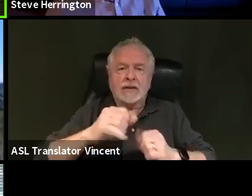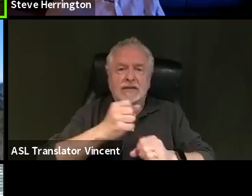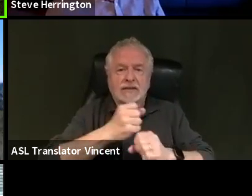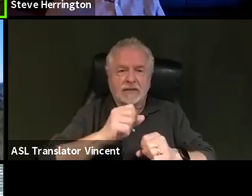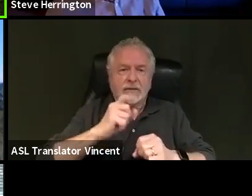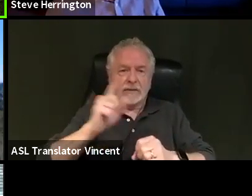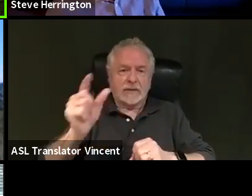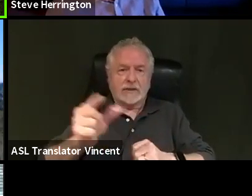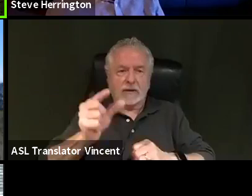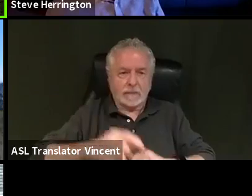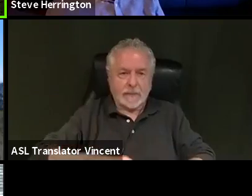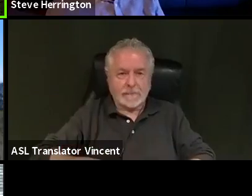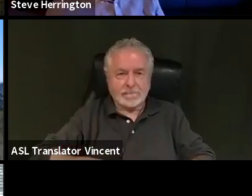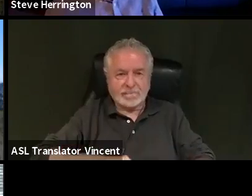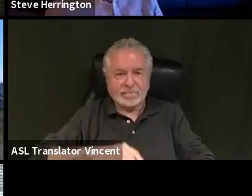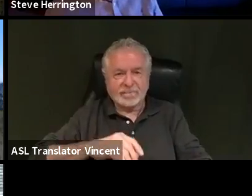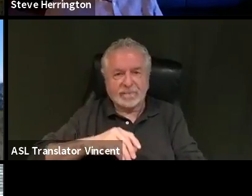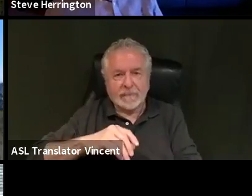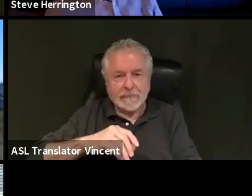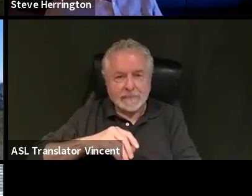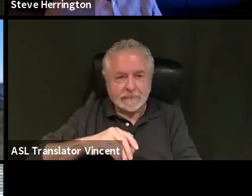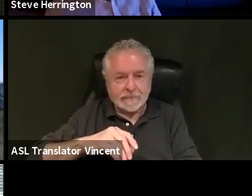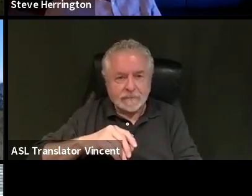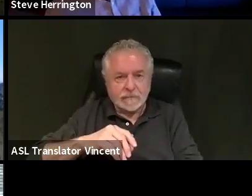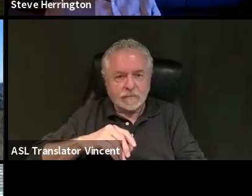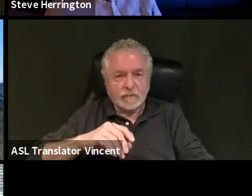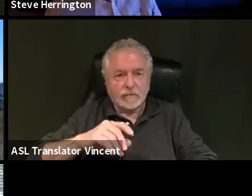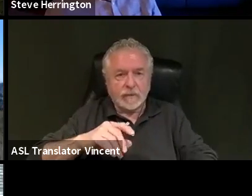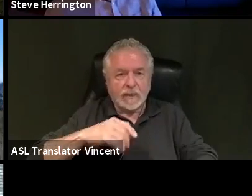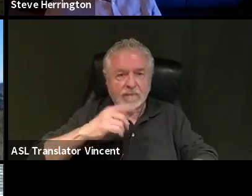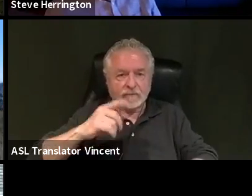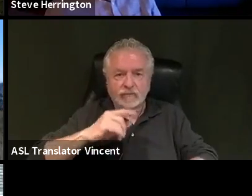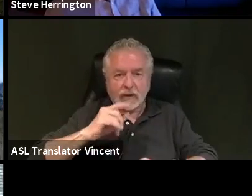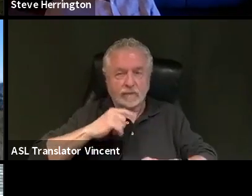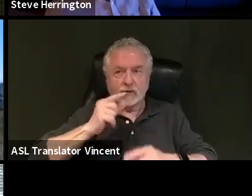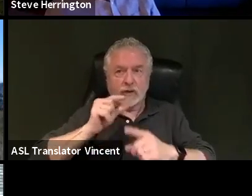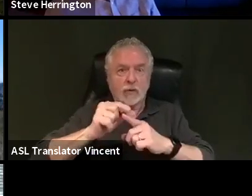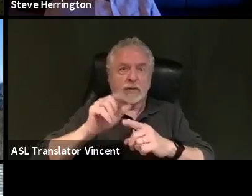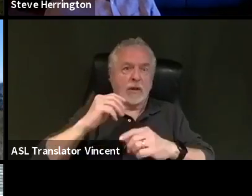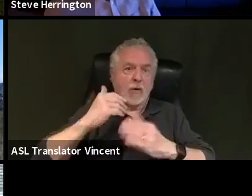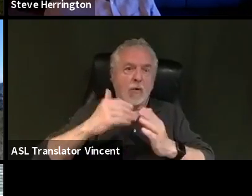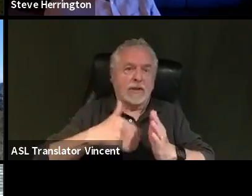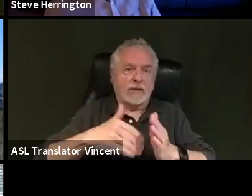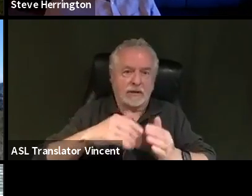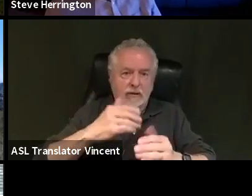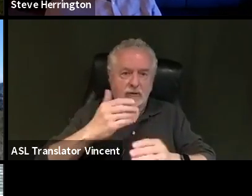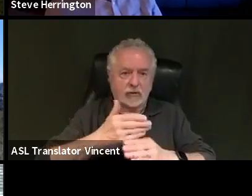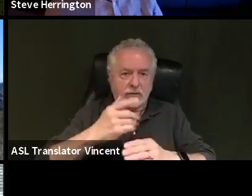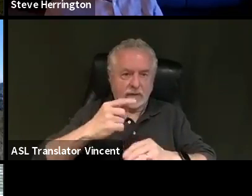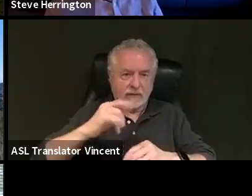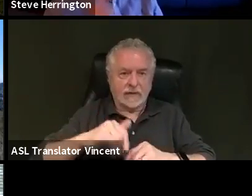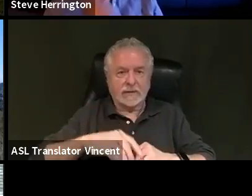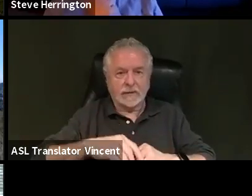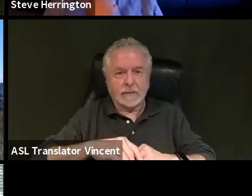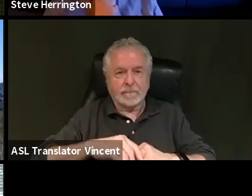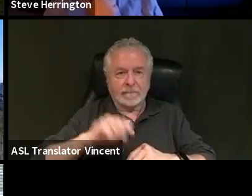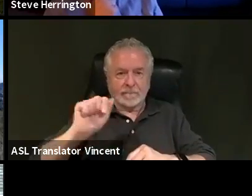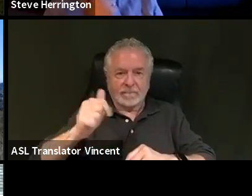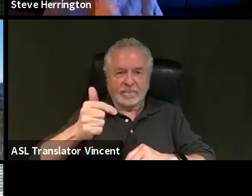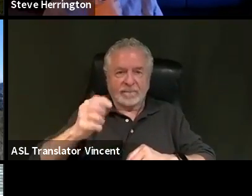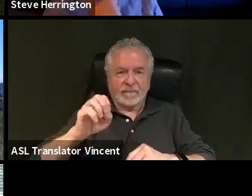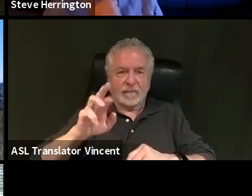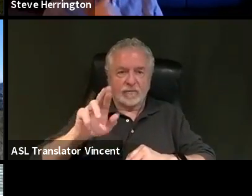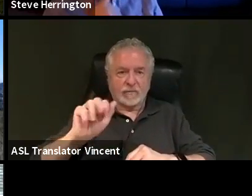been guaranteed for children? Emergency youth authorization. I haven't used that one quite yet, but that would kind of make sense for this age range.